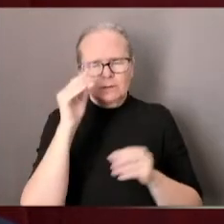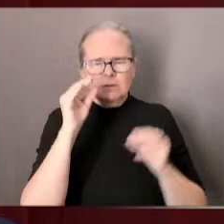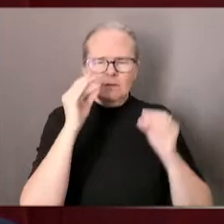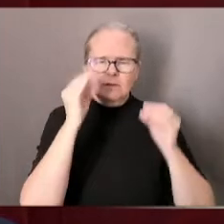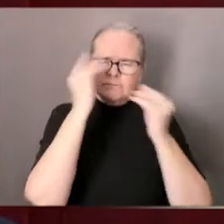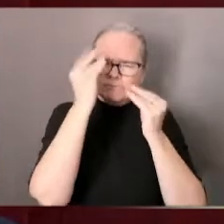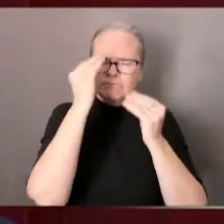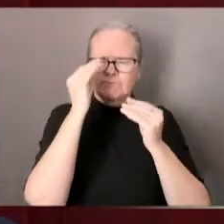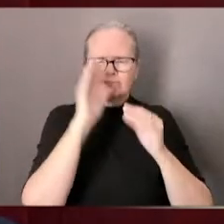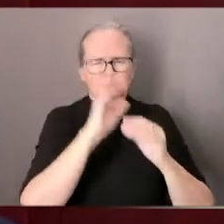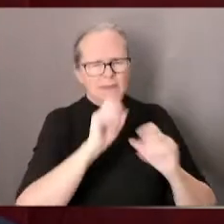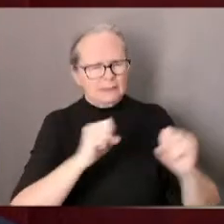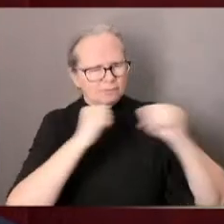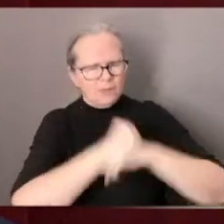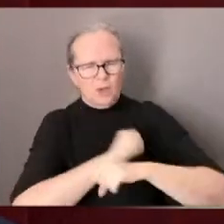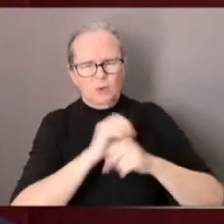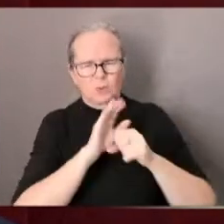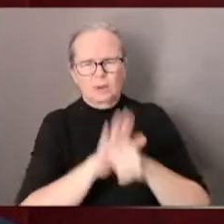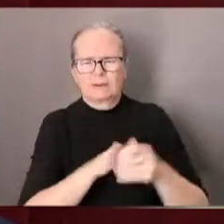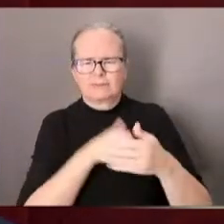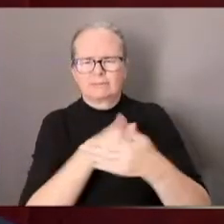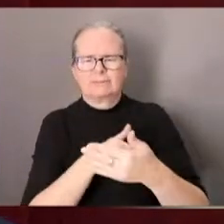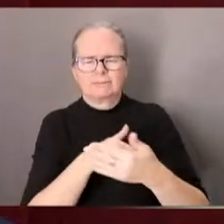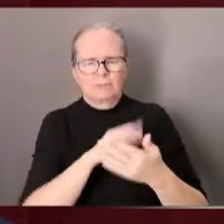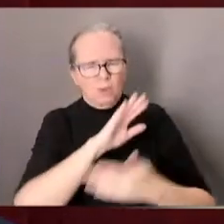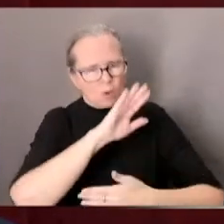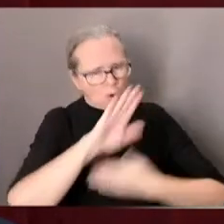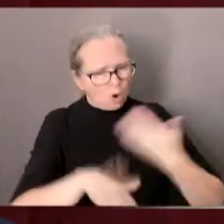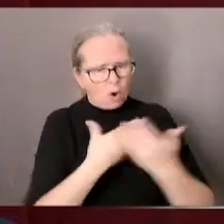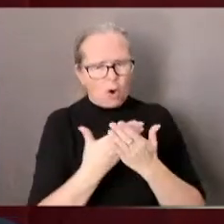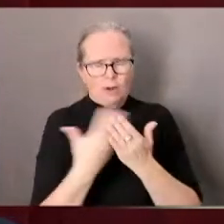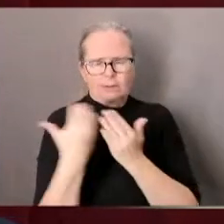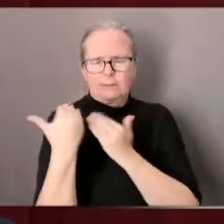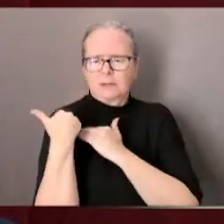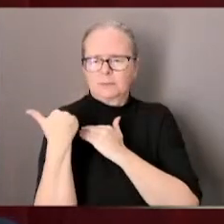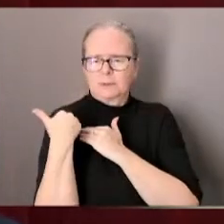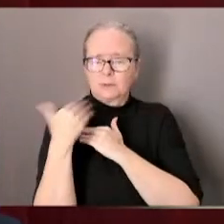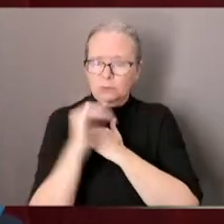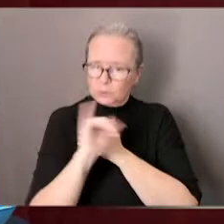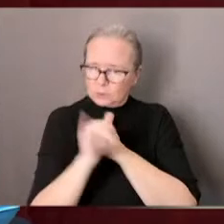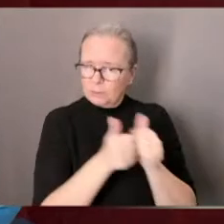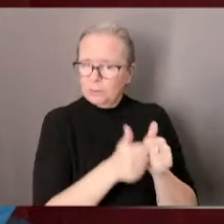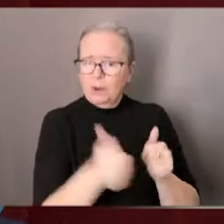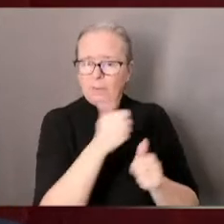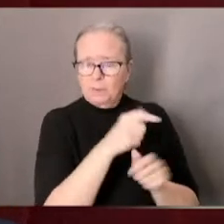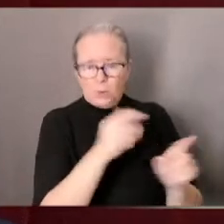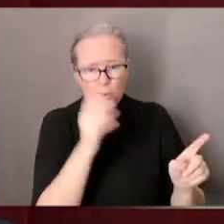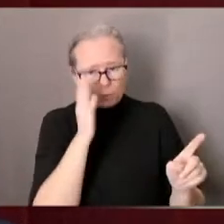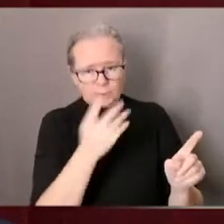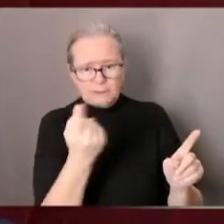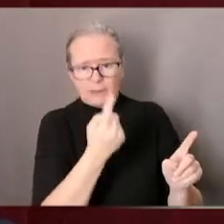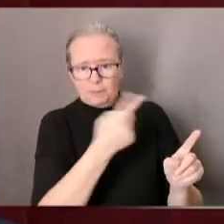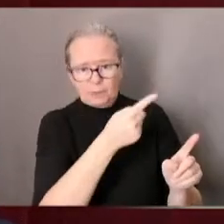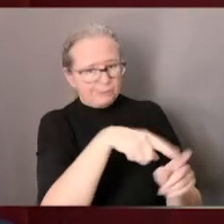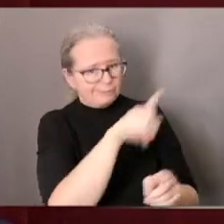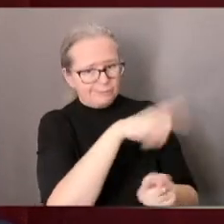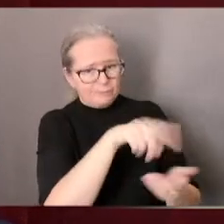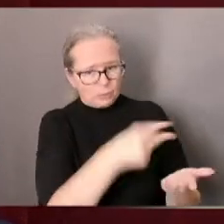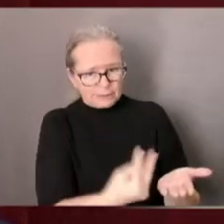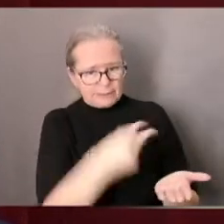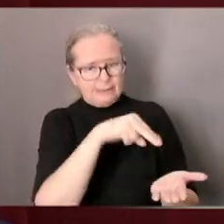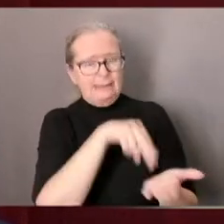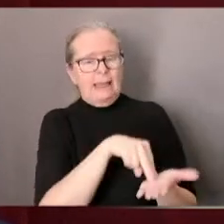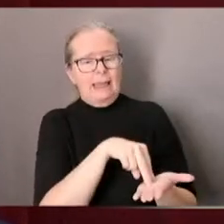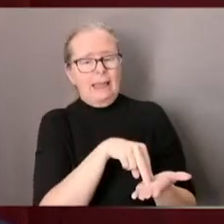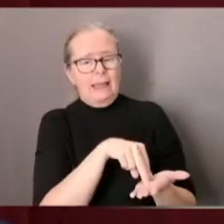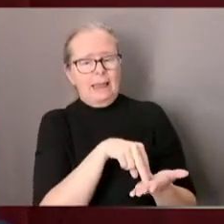including the premier well someone on that side stand and for the record condemn This Racist ad and tell the people